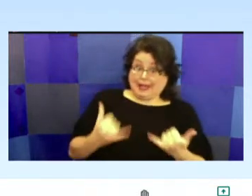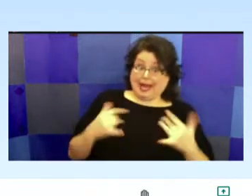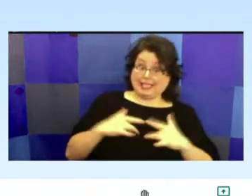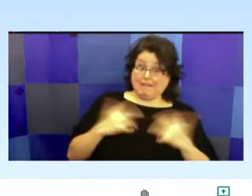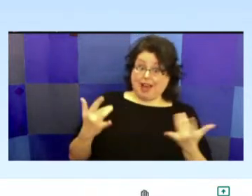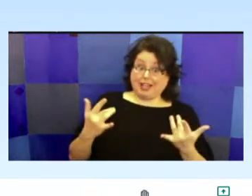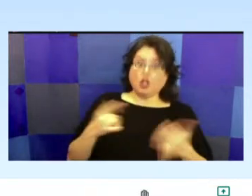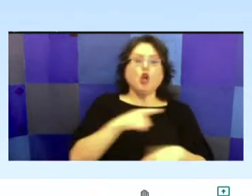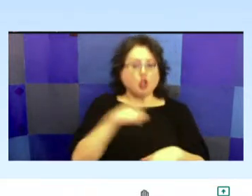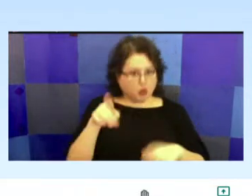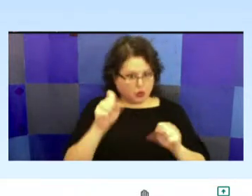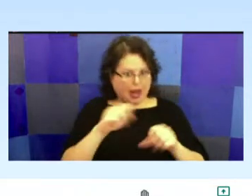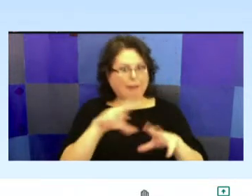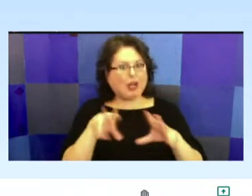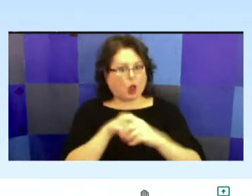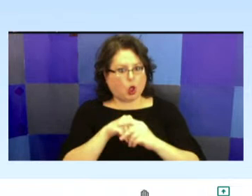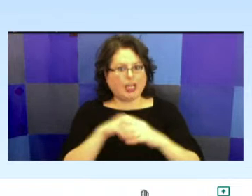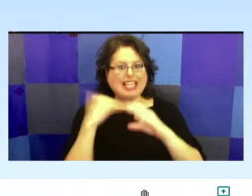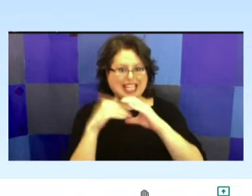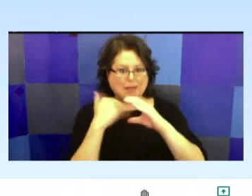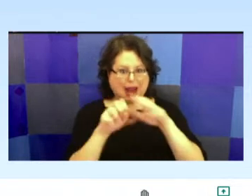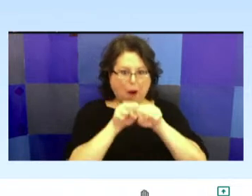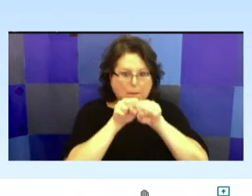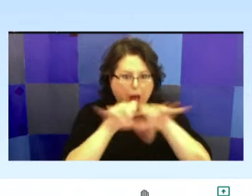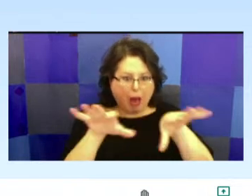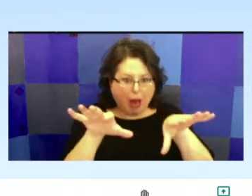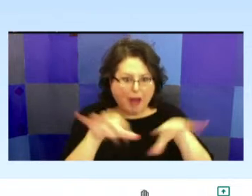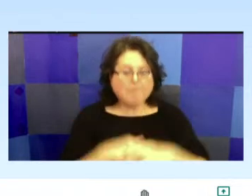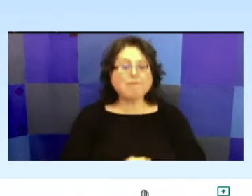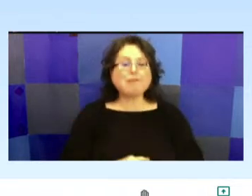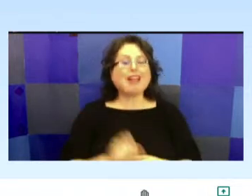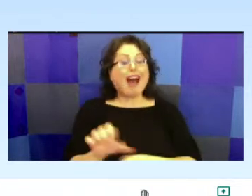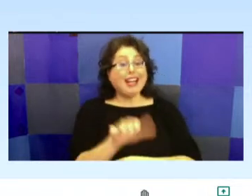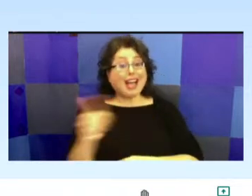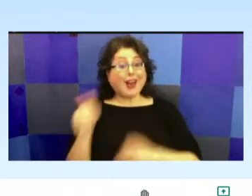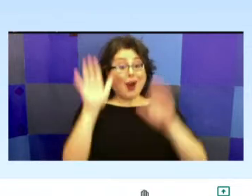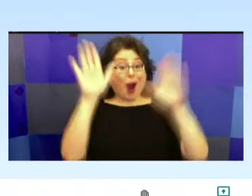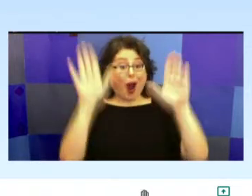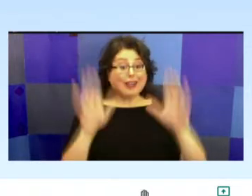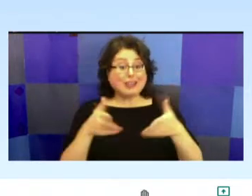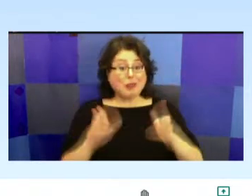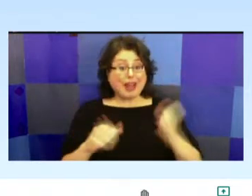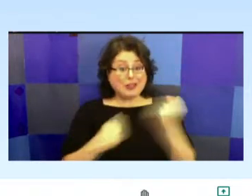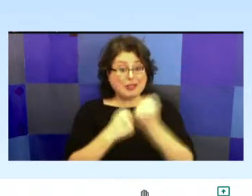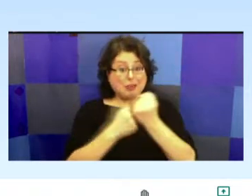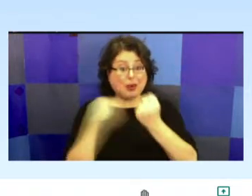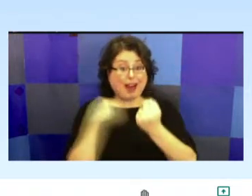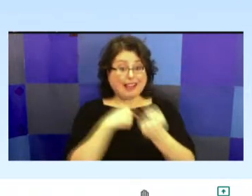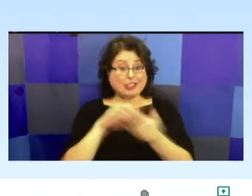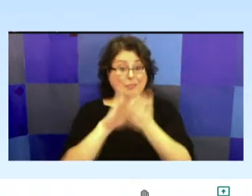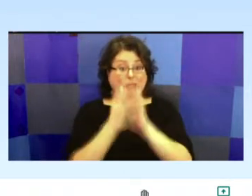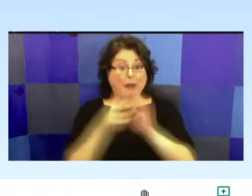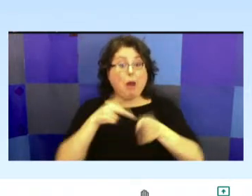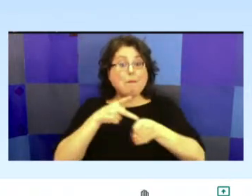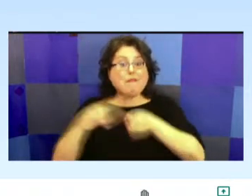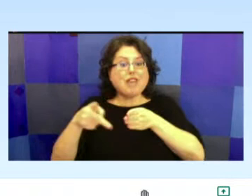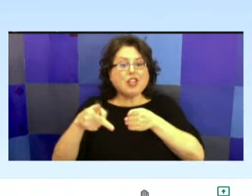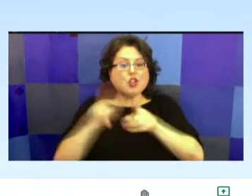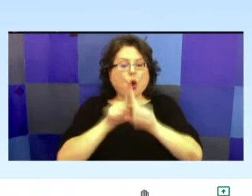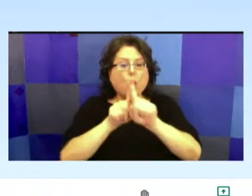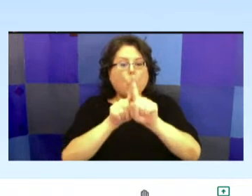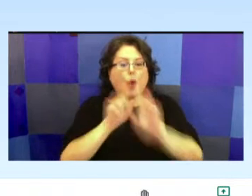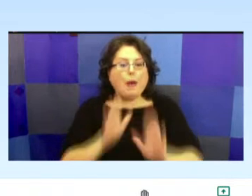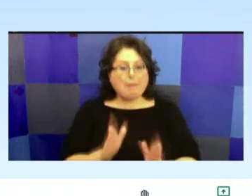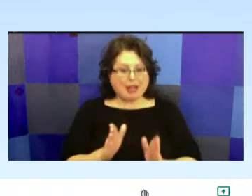are included. Another great way to support our program is to become a professional mentor. We